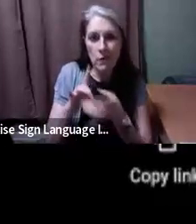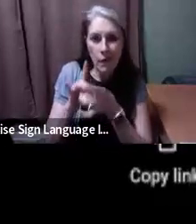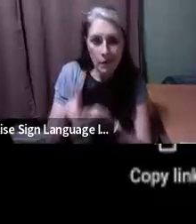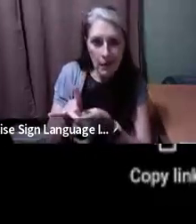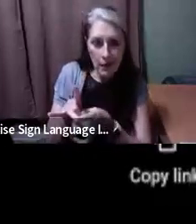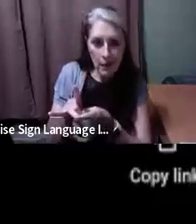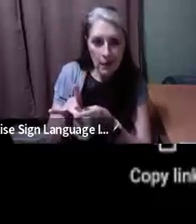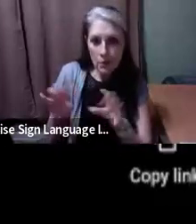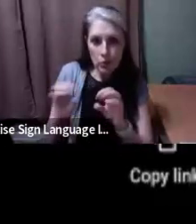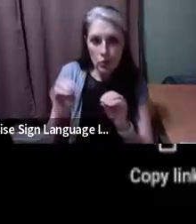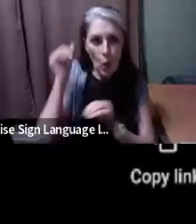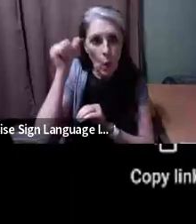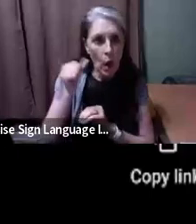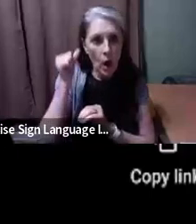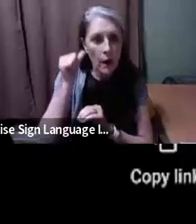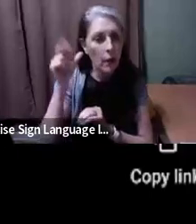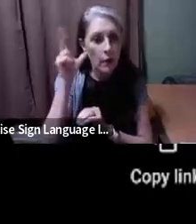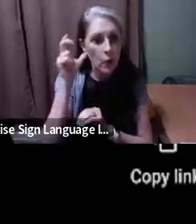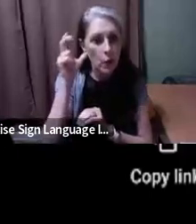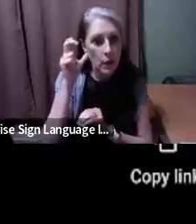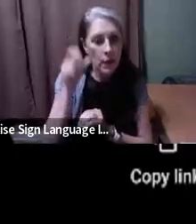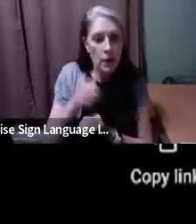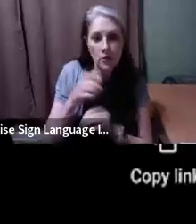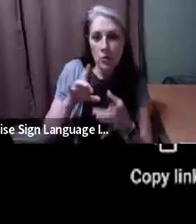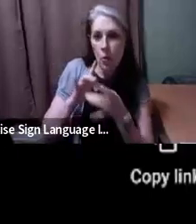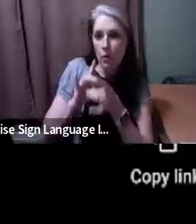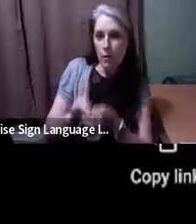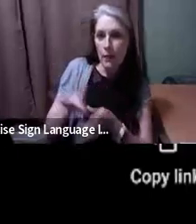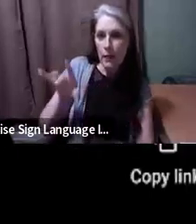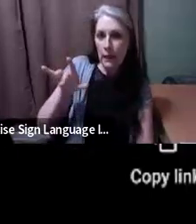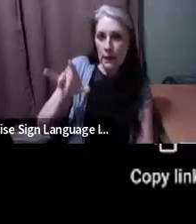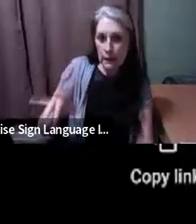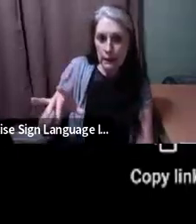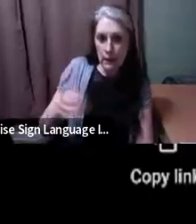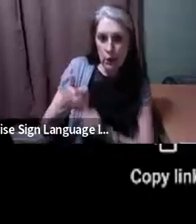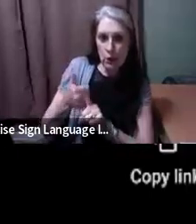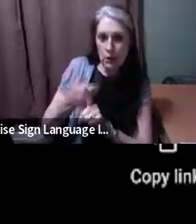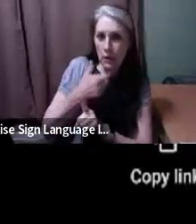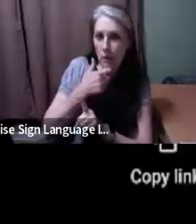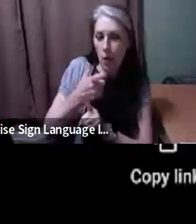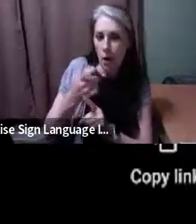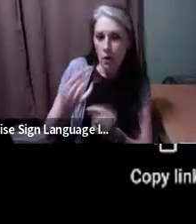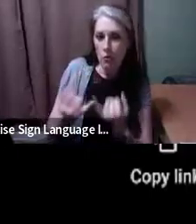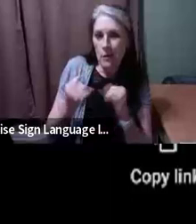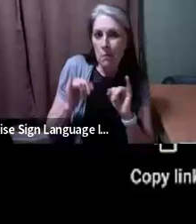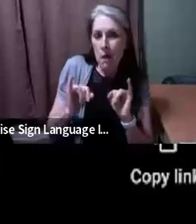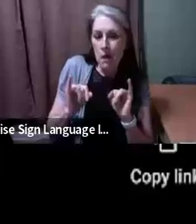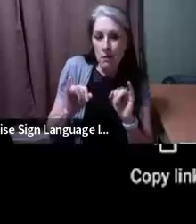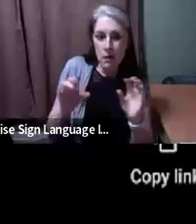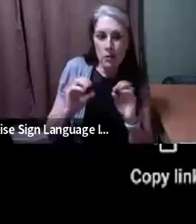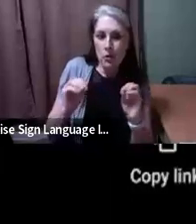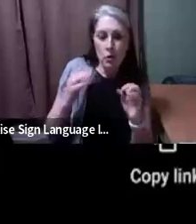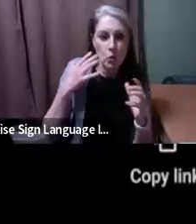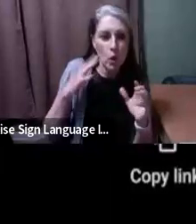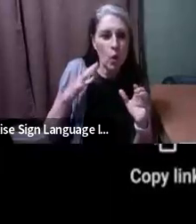DeMarco's pronouns are he them. Yuko is from Japan. She is about 5 feet tall, petite, with medium brown